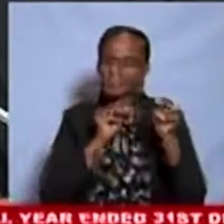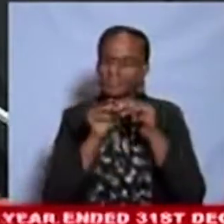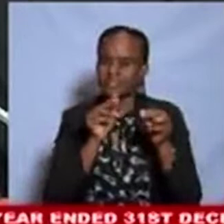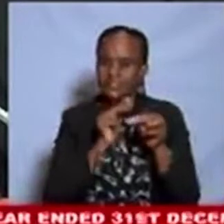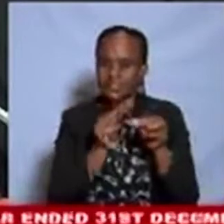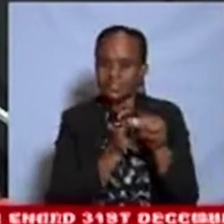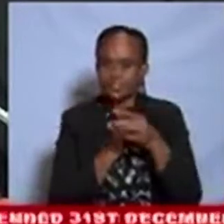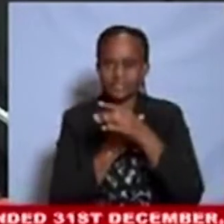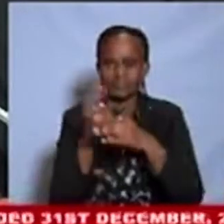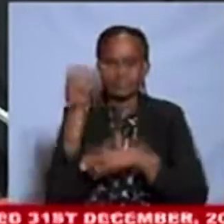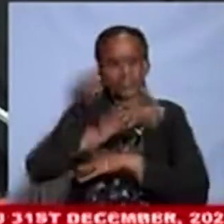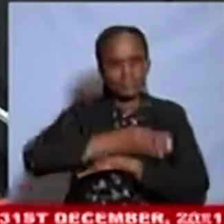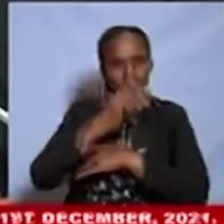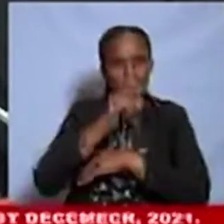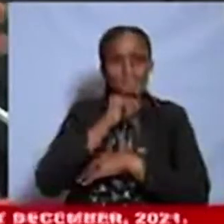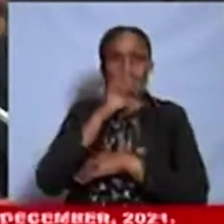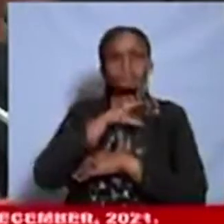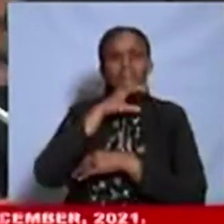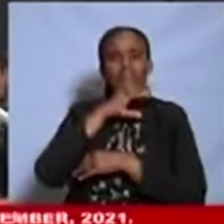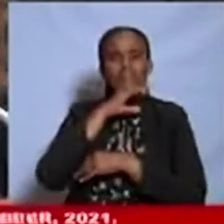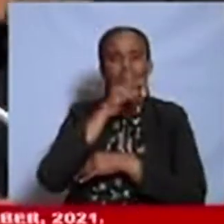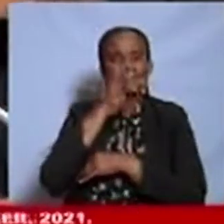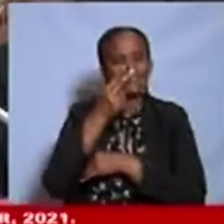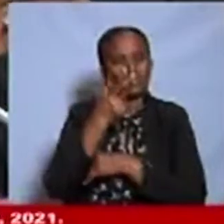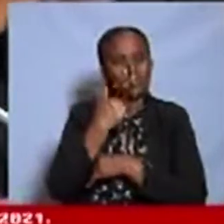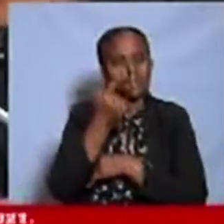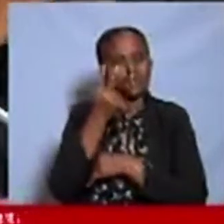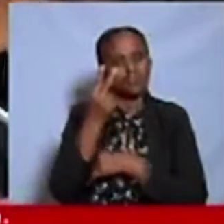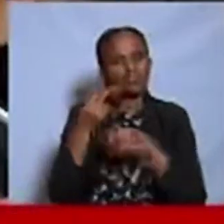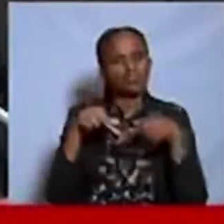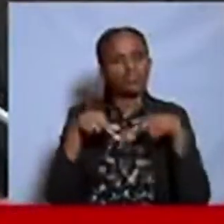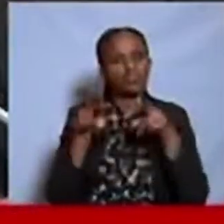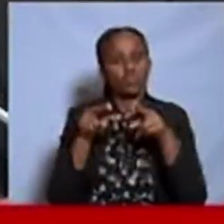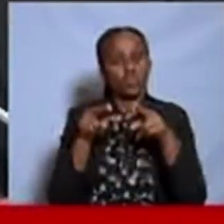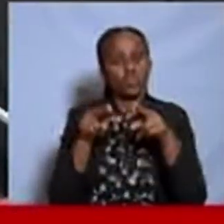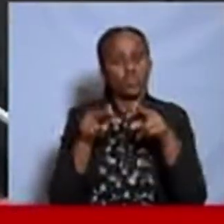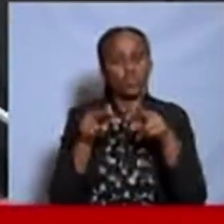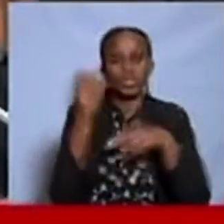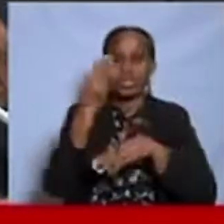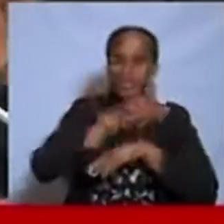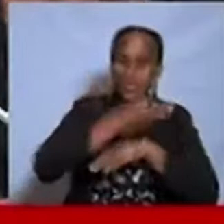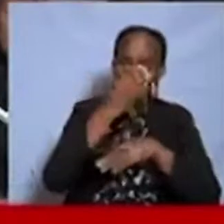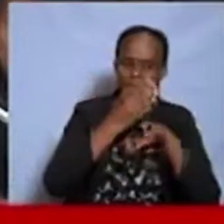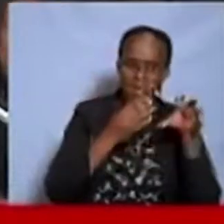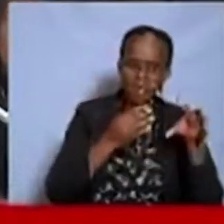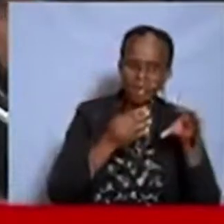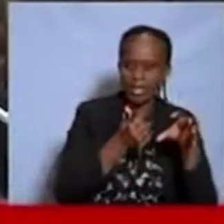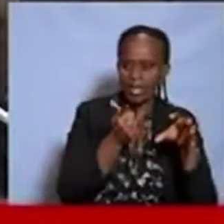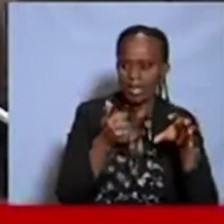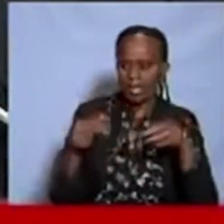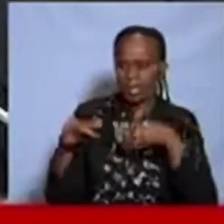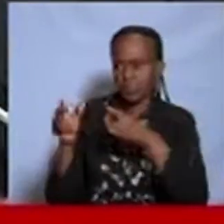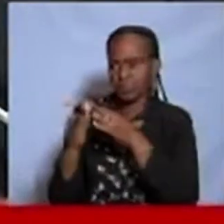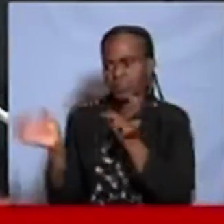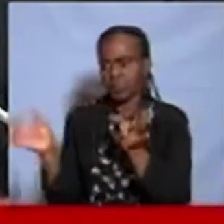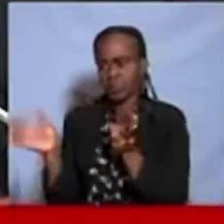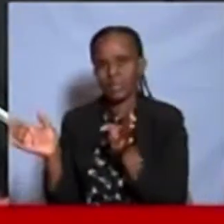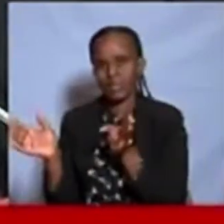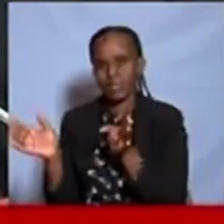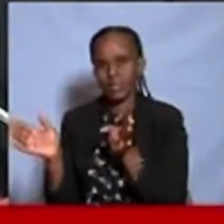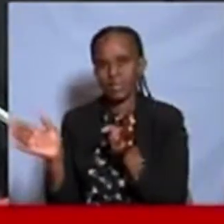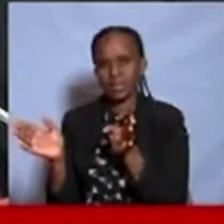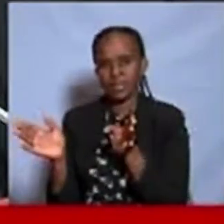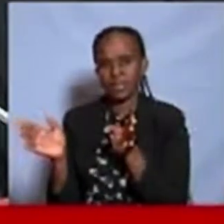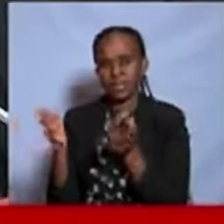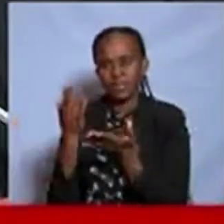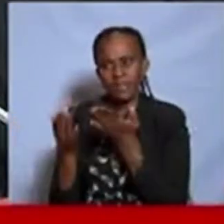that that barrier is not enough, because if you note, there are two roads there. So there's a barrier here, the other road is open. So I think we are being dribbled by